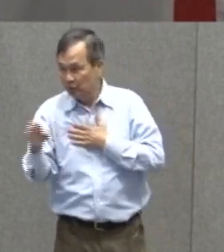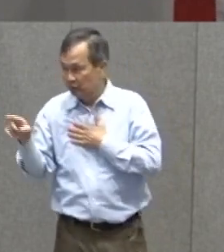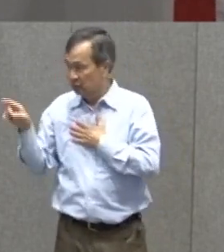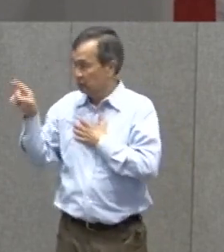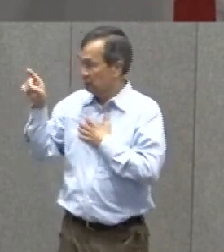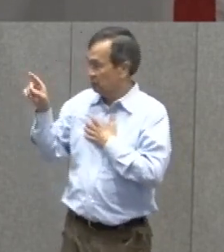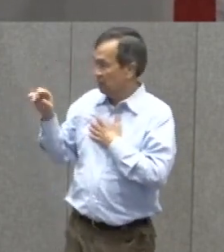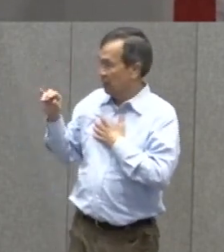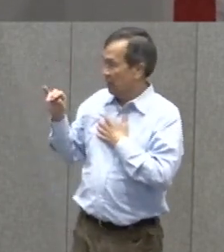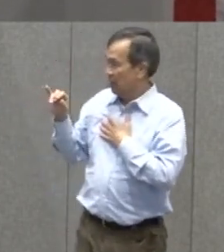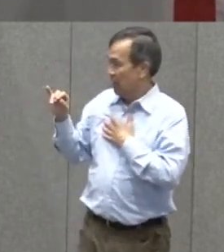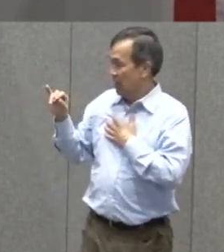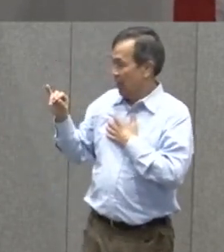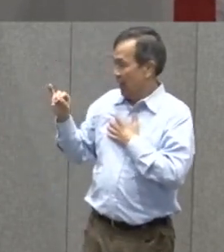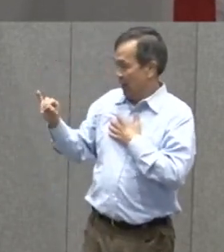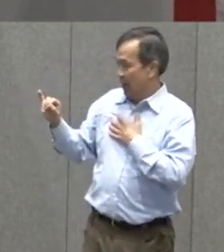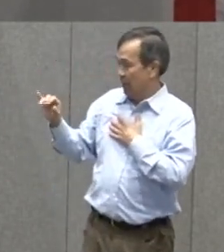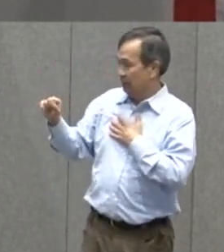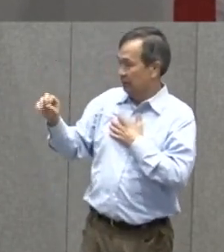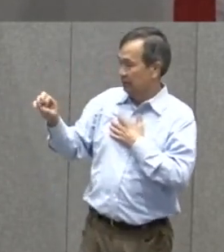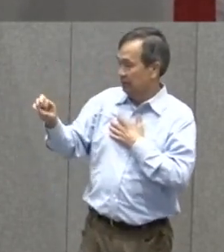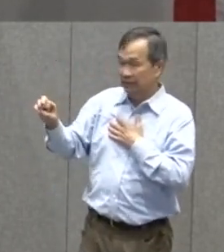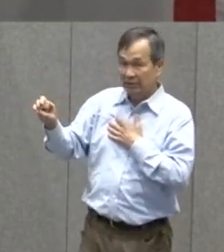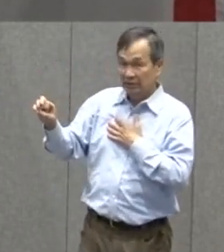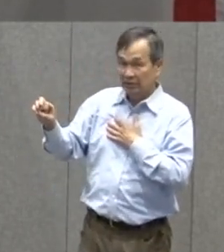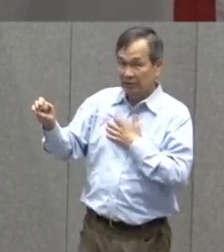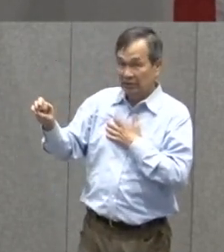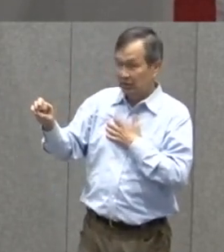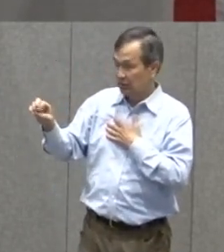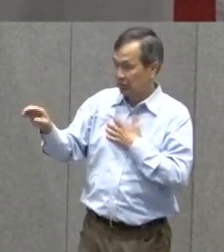I see, okay,